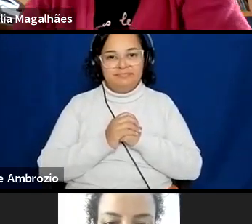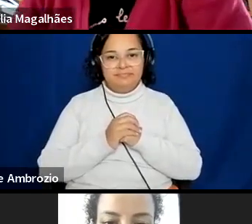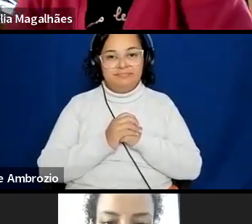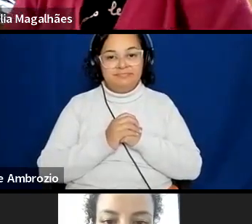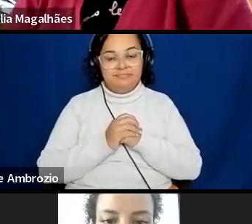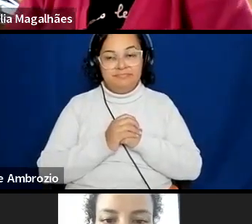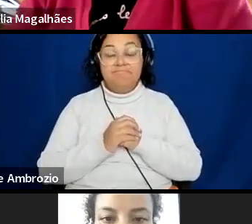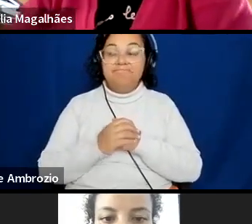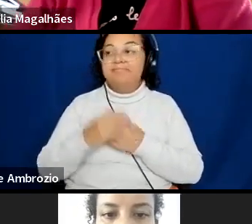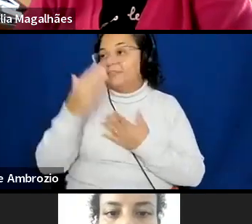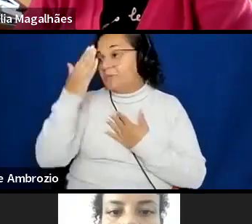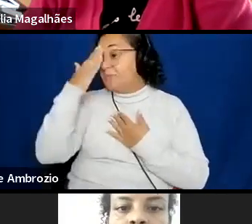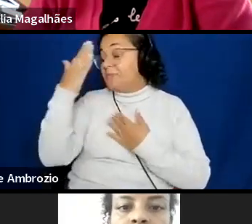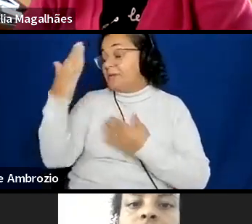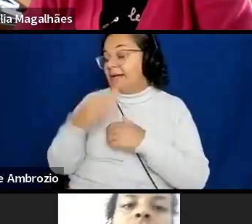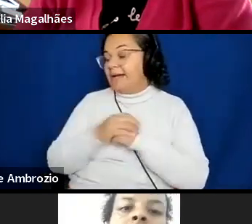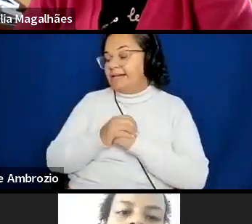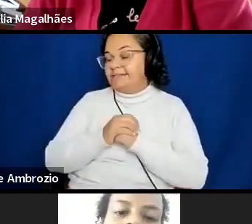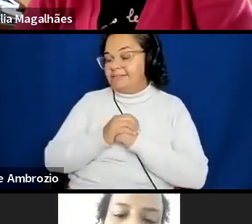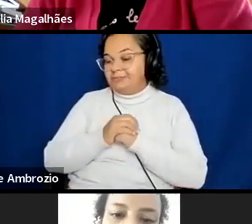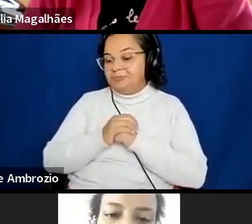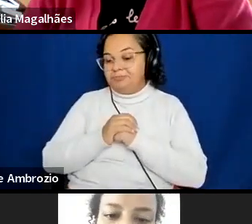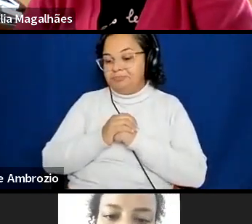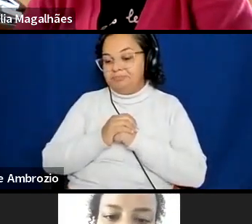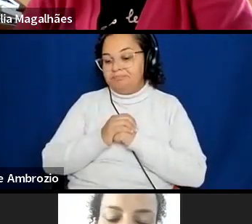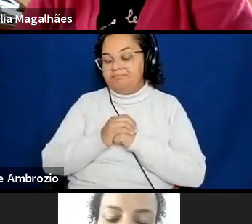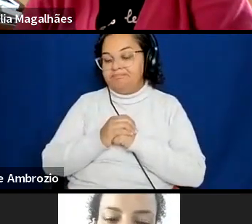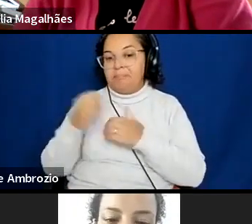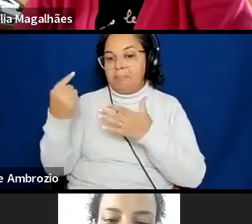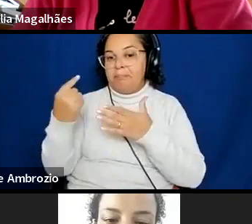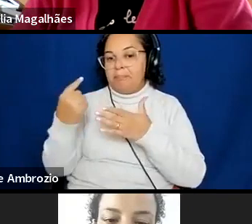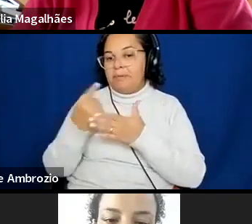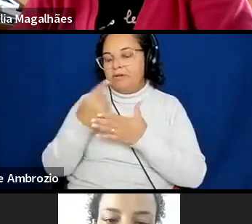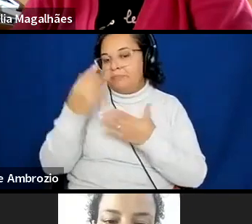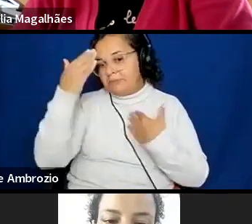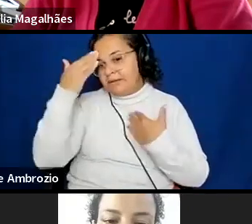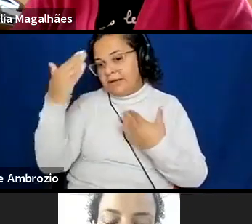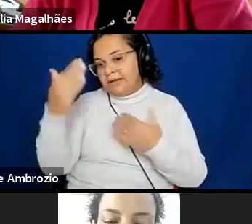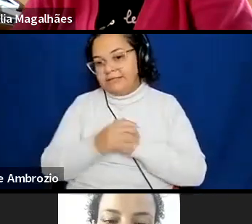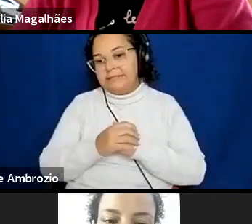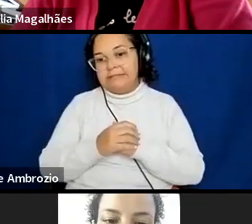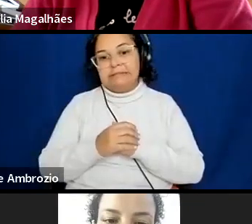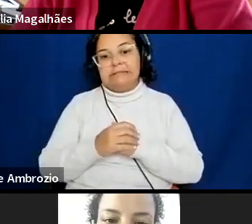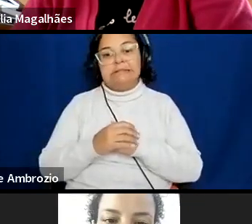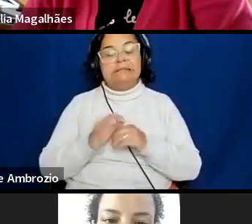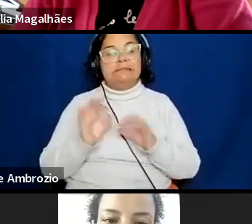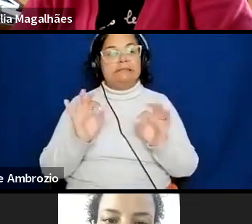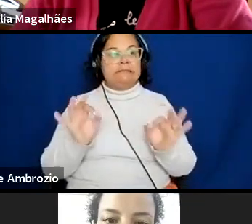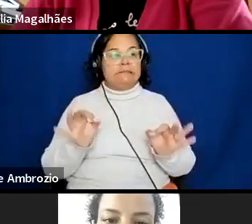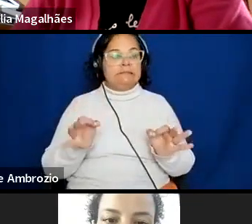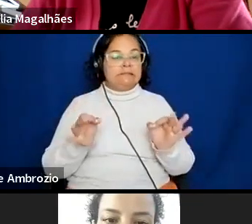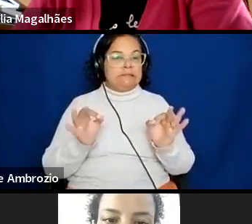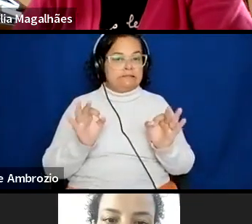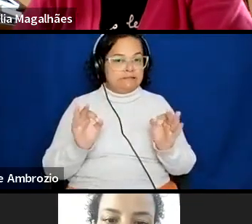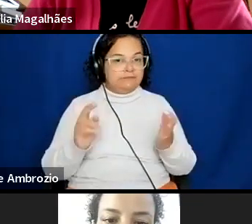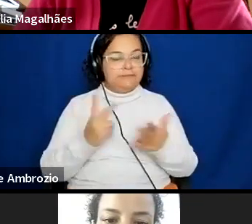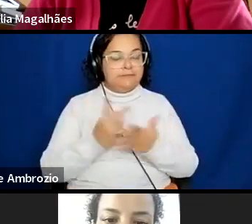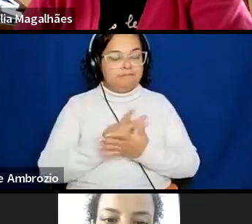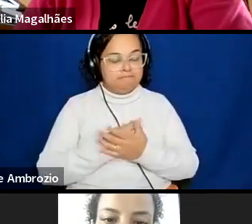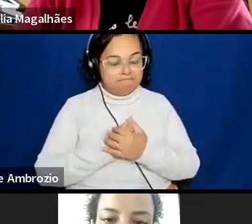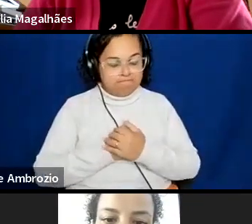Yes, and thank you for that. It's a terrible situation, I understand, and difficult to keep hope alive in